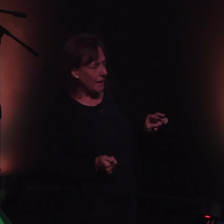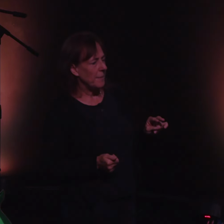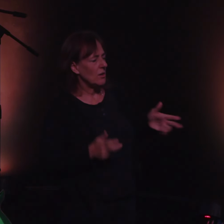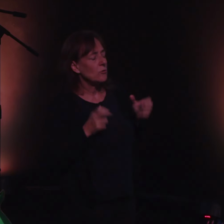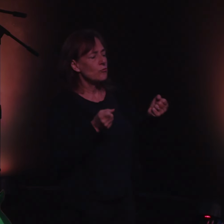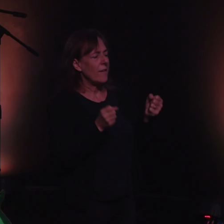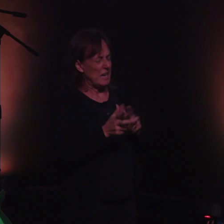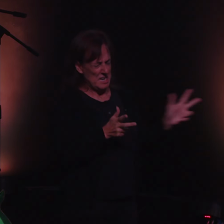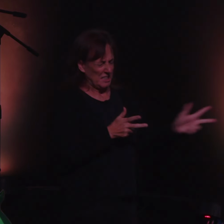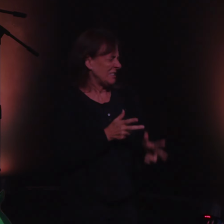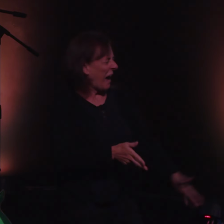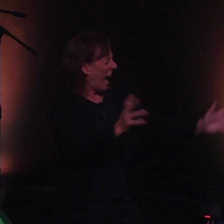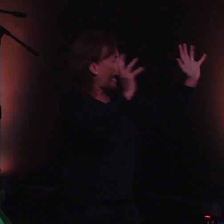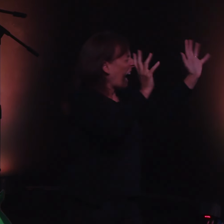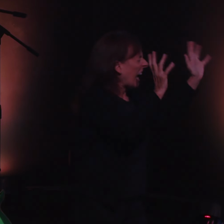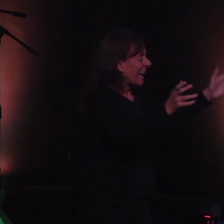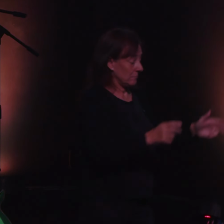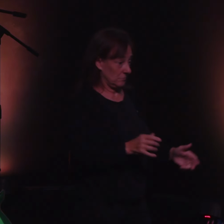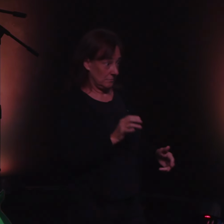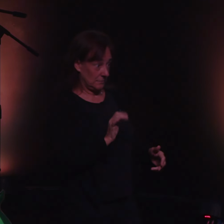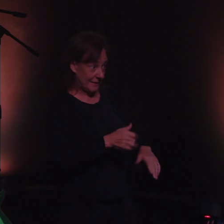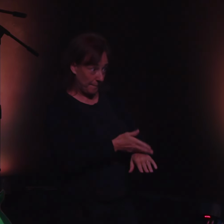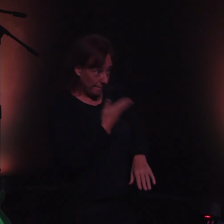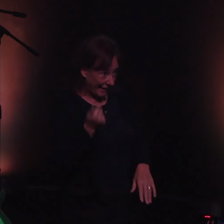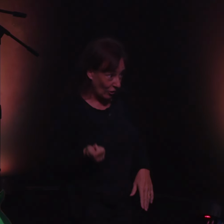off, I'm not going to do anything this one time.